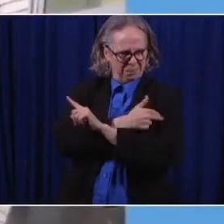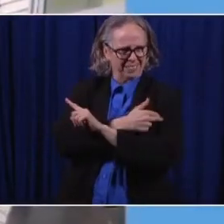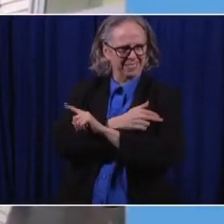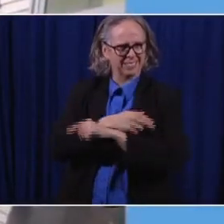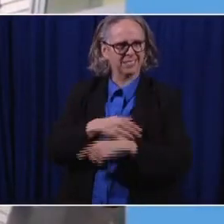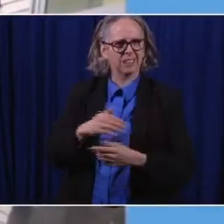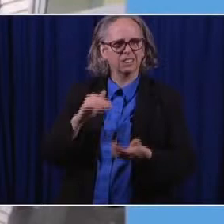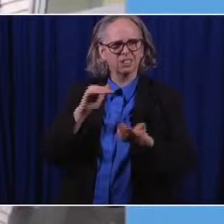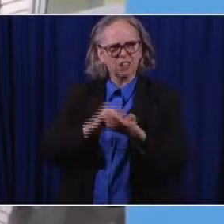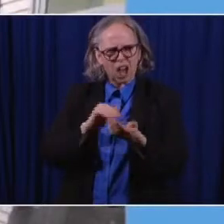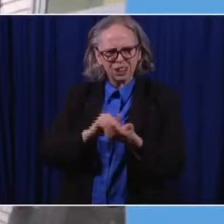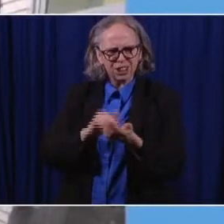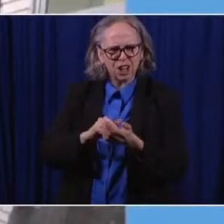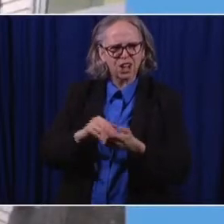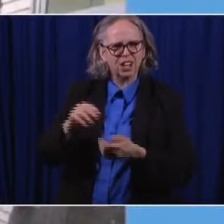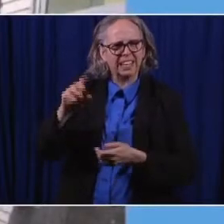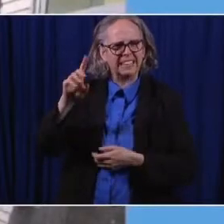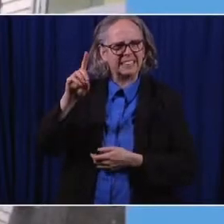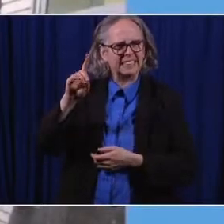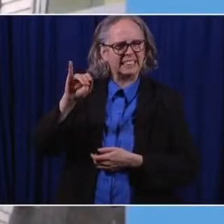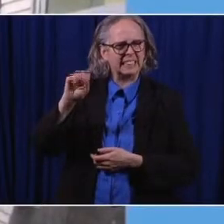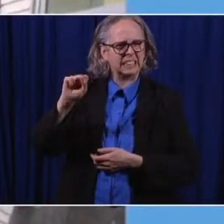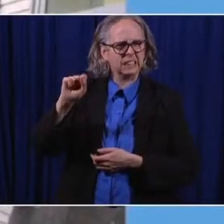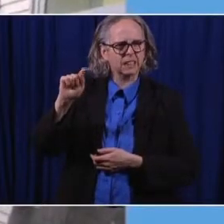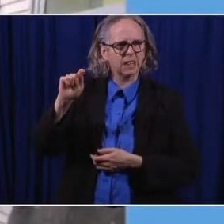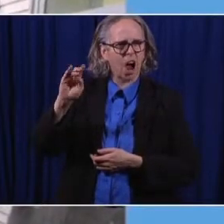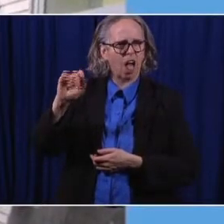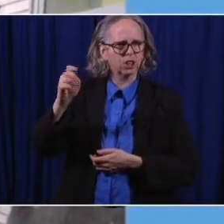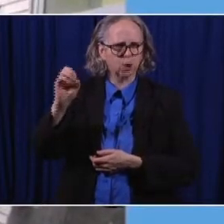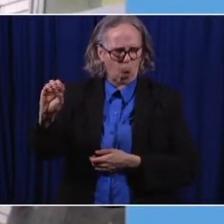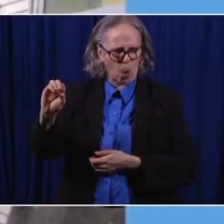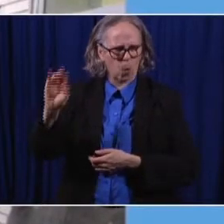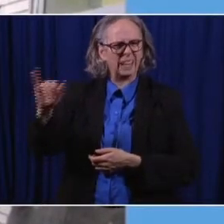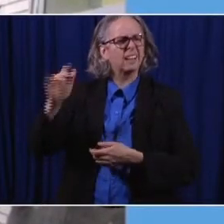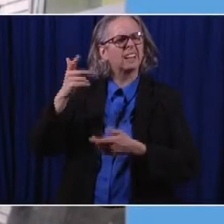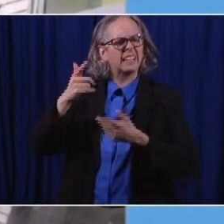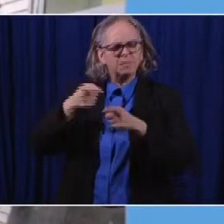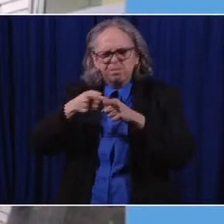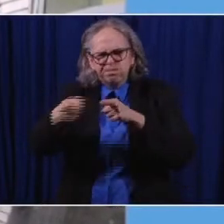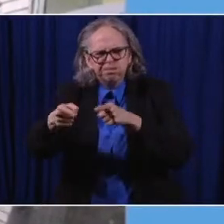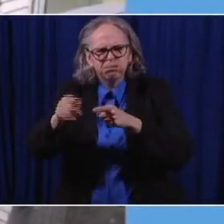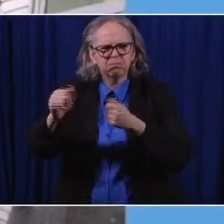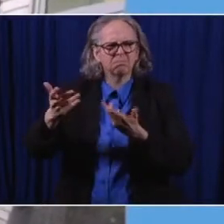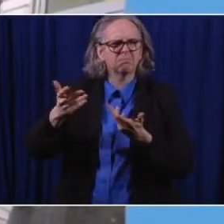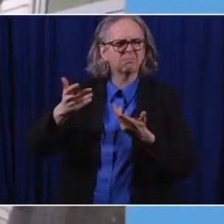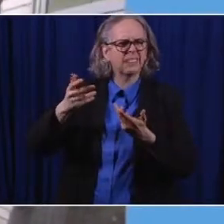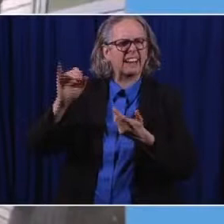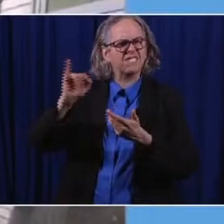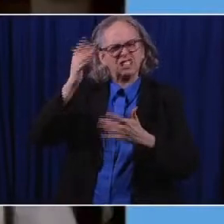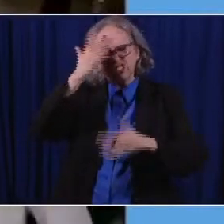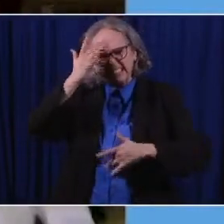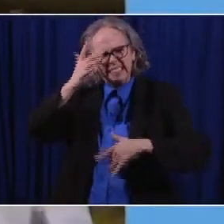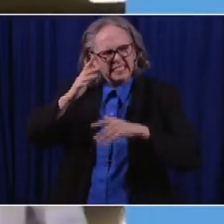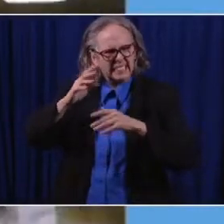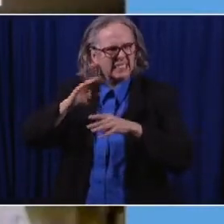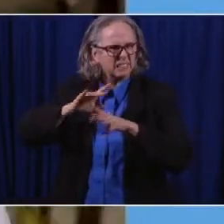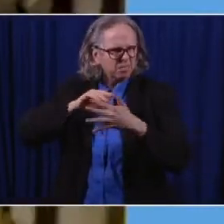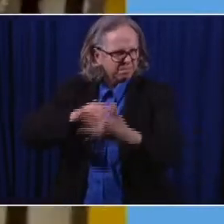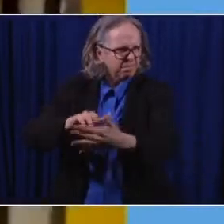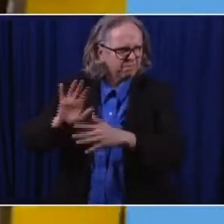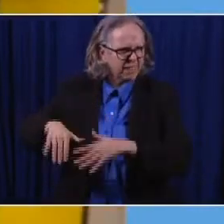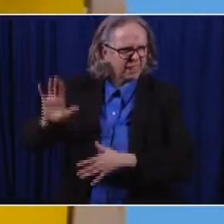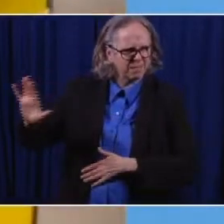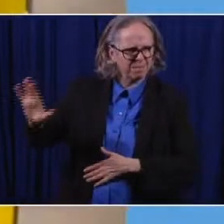Dr. Joe Gestalto, who's the specialist in infectious diseases. He's been on the